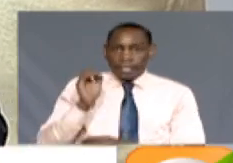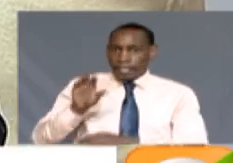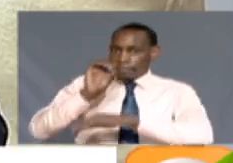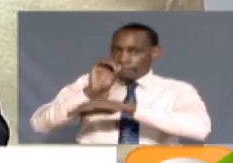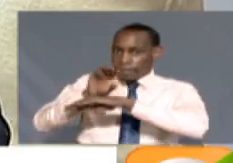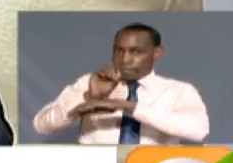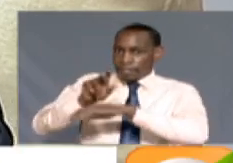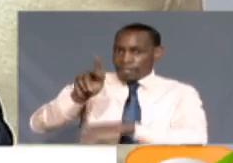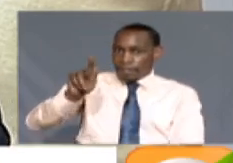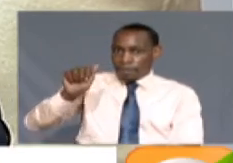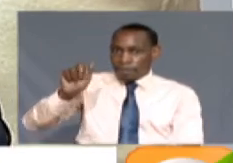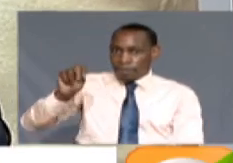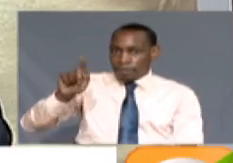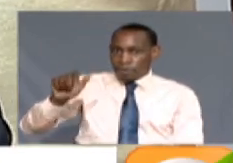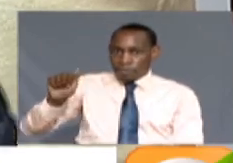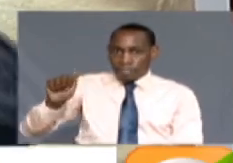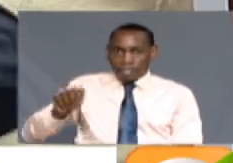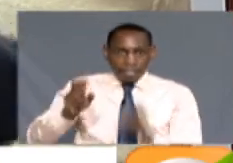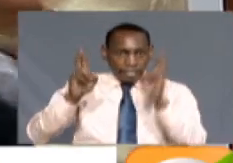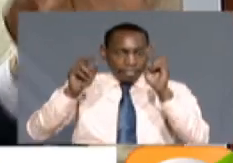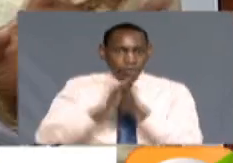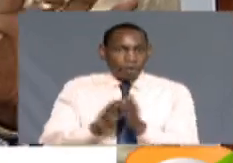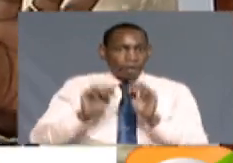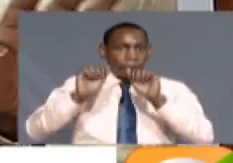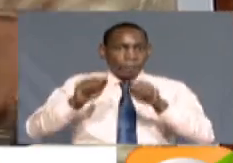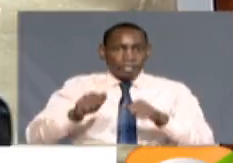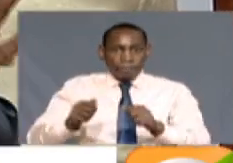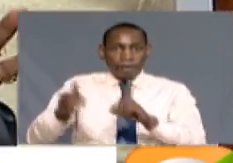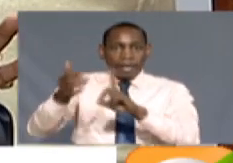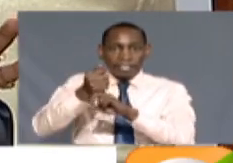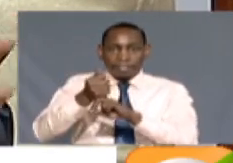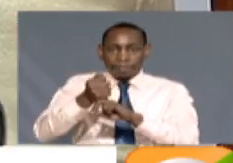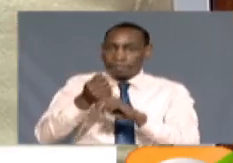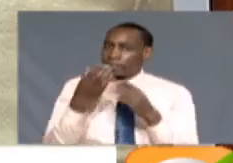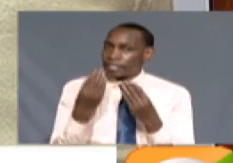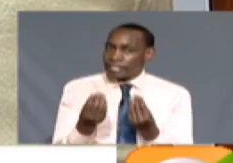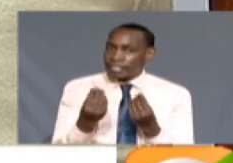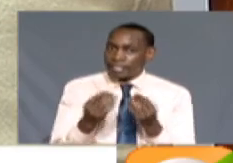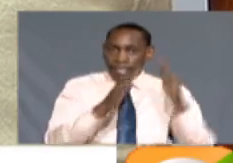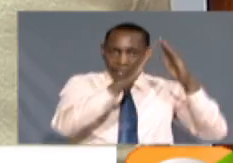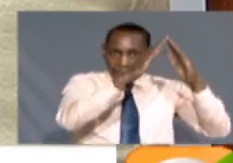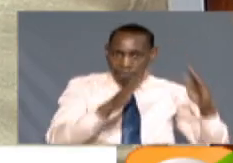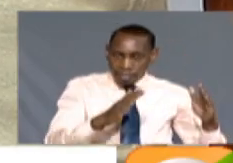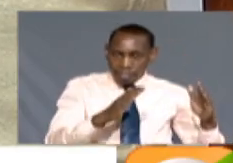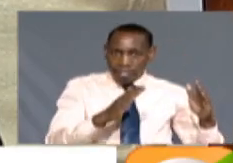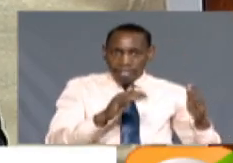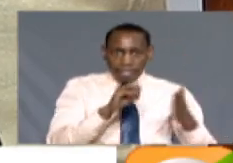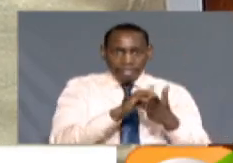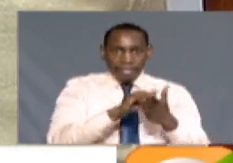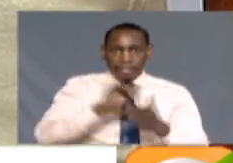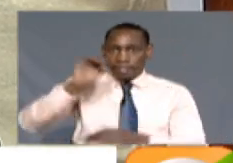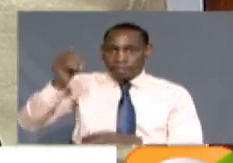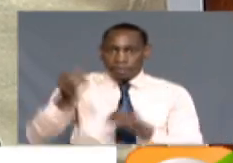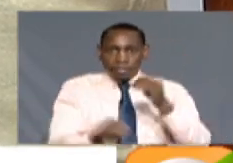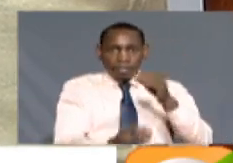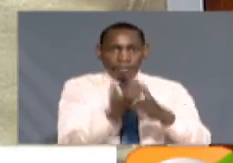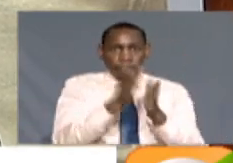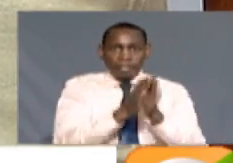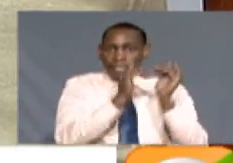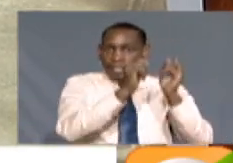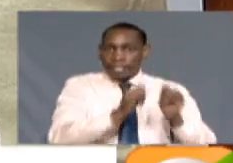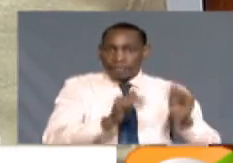Konza city issue, he would have gotten that flat. Housing, that city was going to come up with new